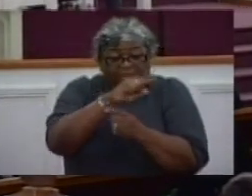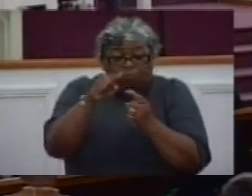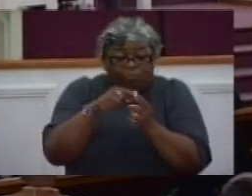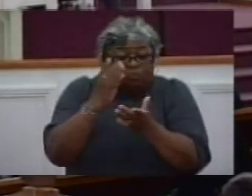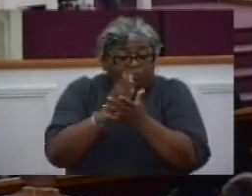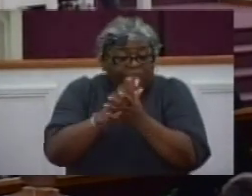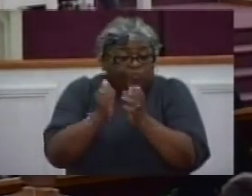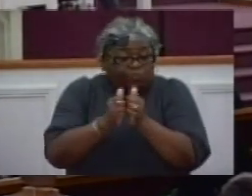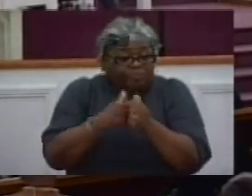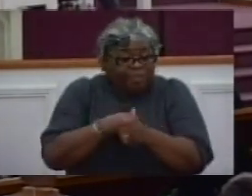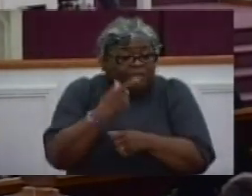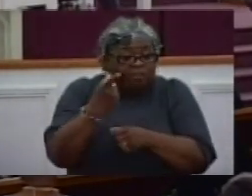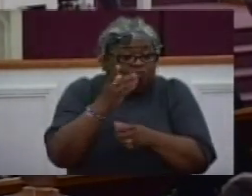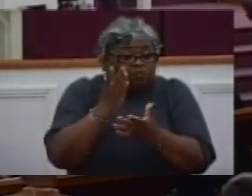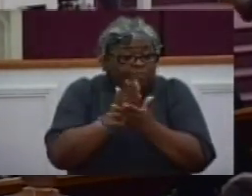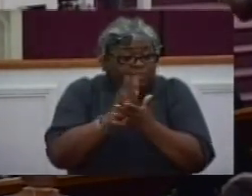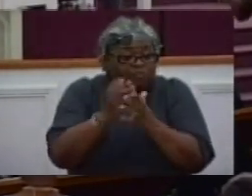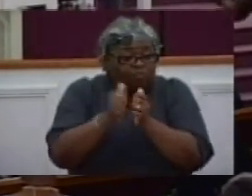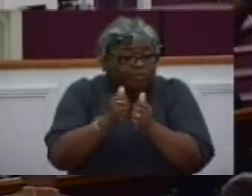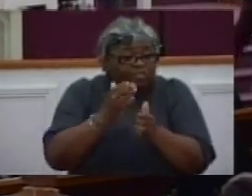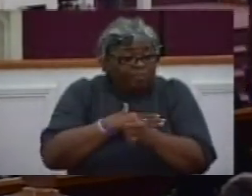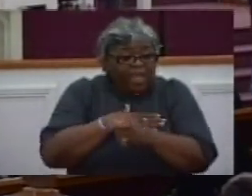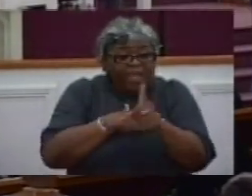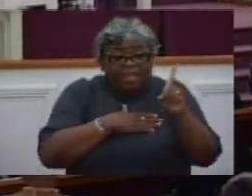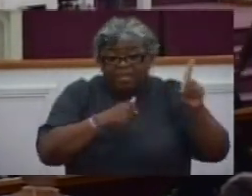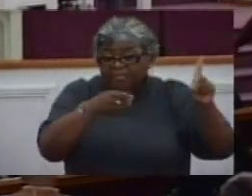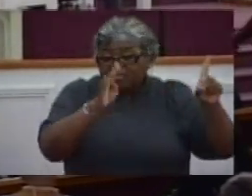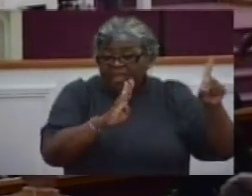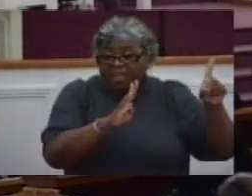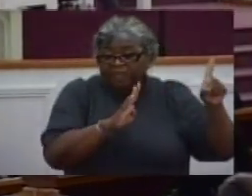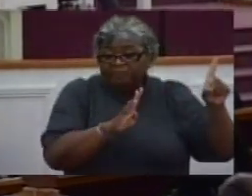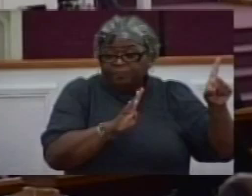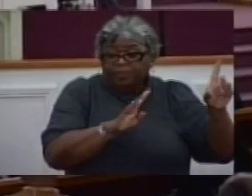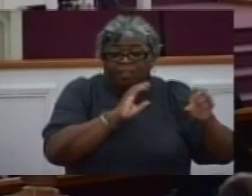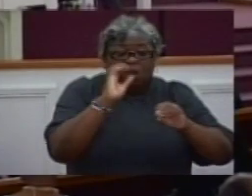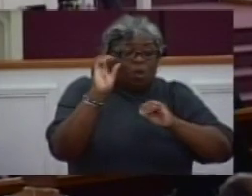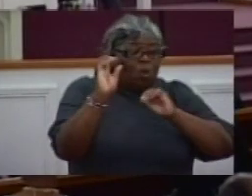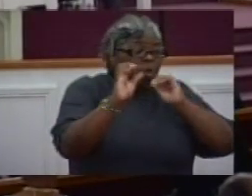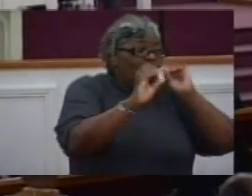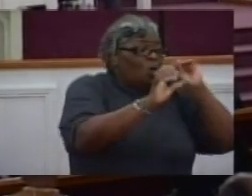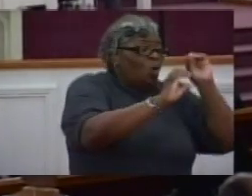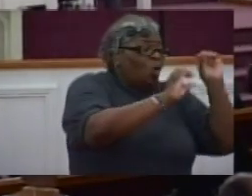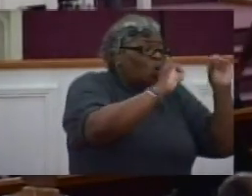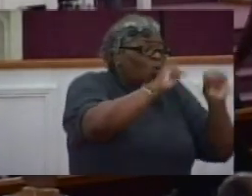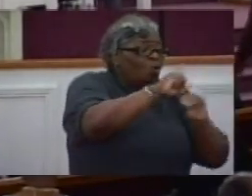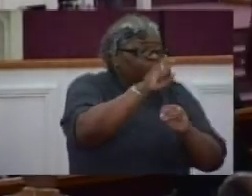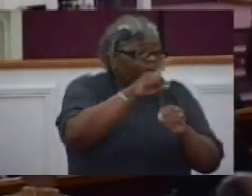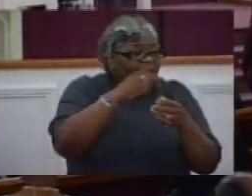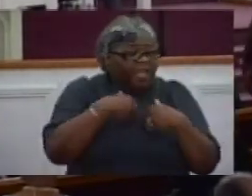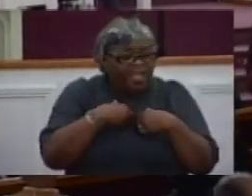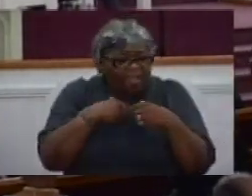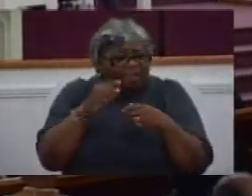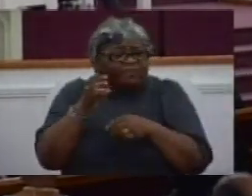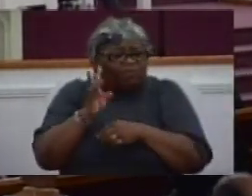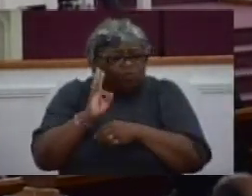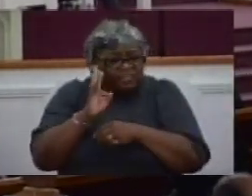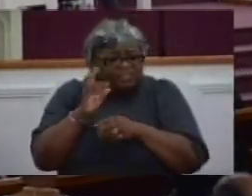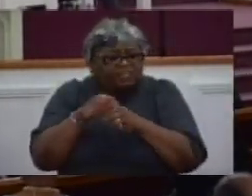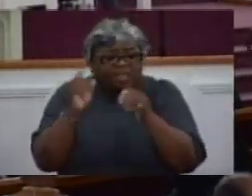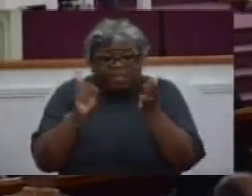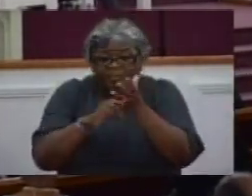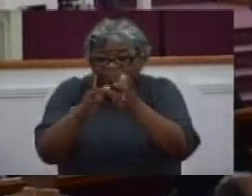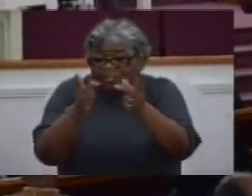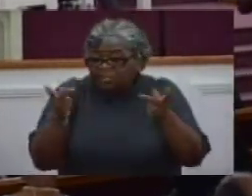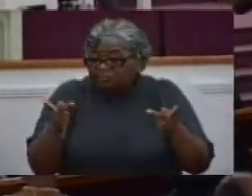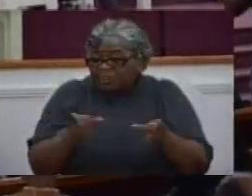me, you're messing with my God. Oh, do I have a real witness in this